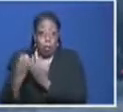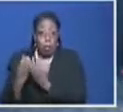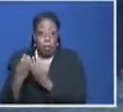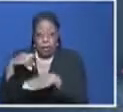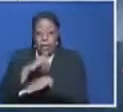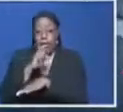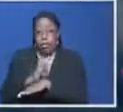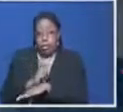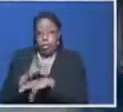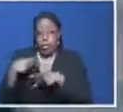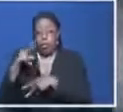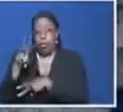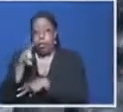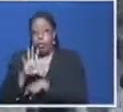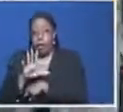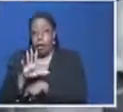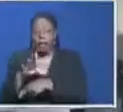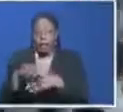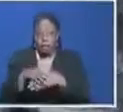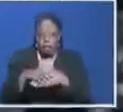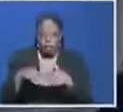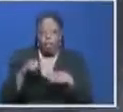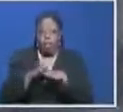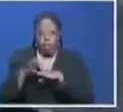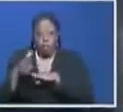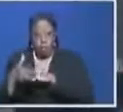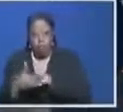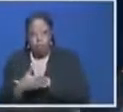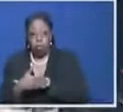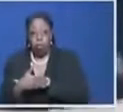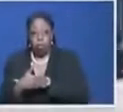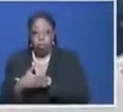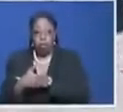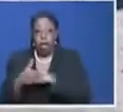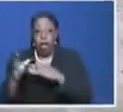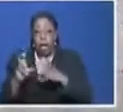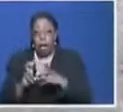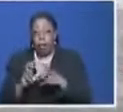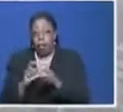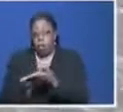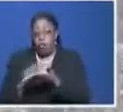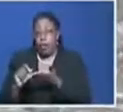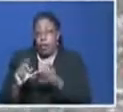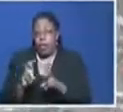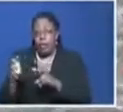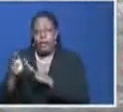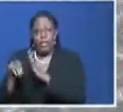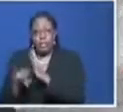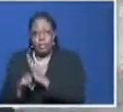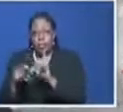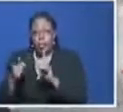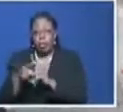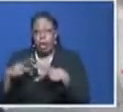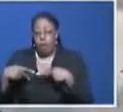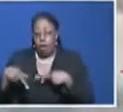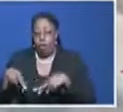they've secured $25 million from Jamaica-based Cygnus Credit Investments Limited to complete the massive road improvement